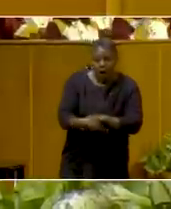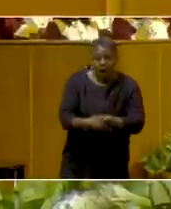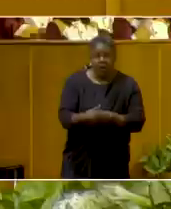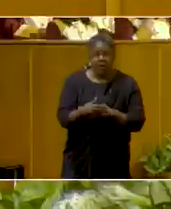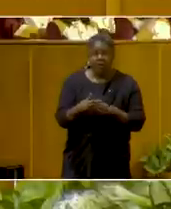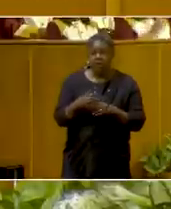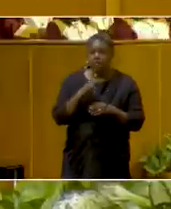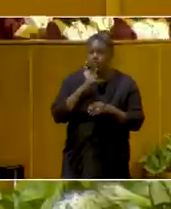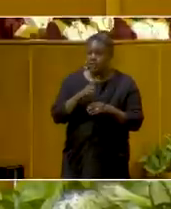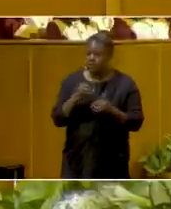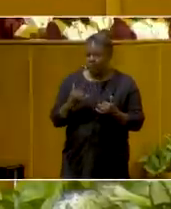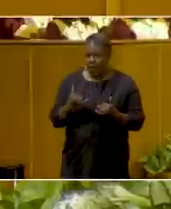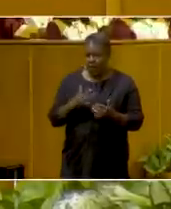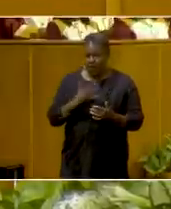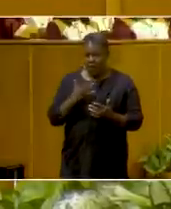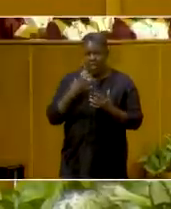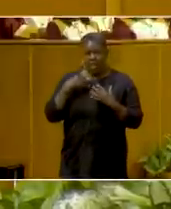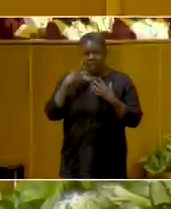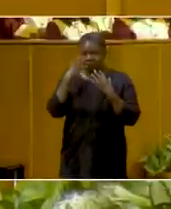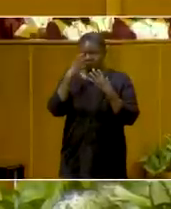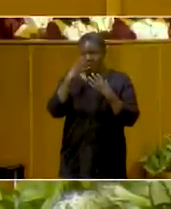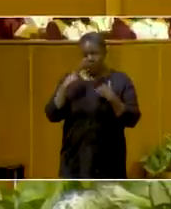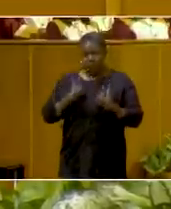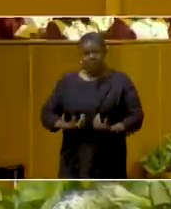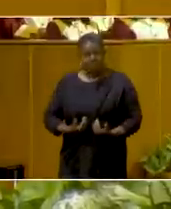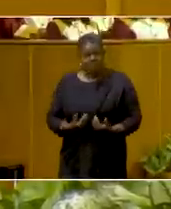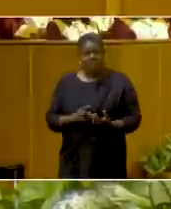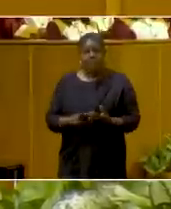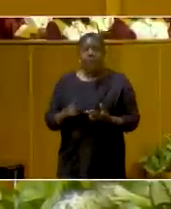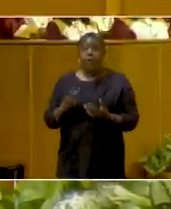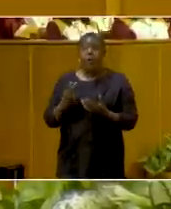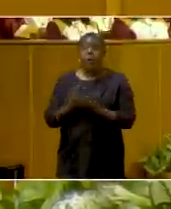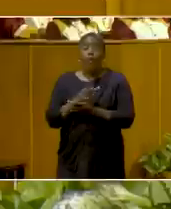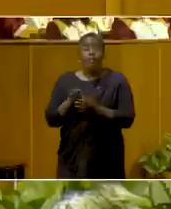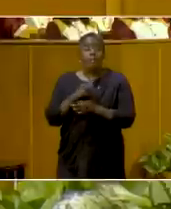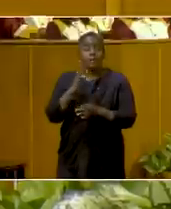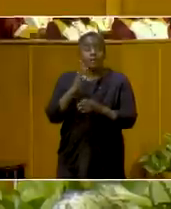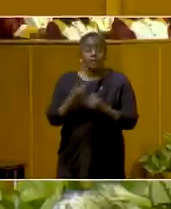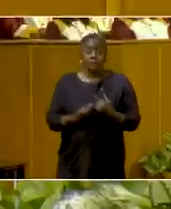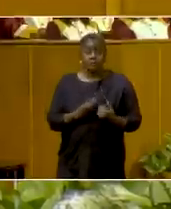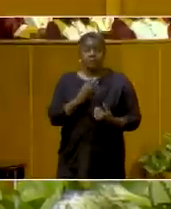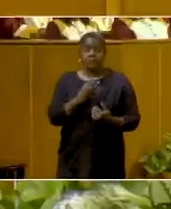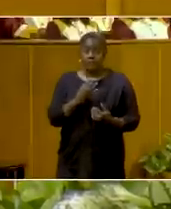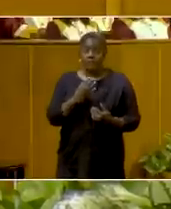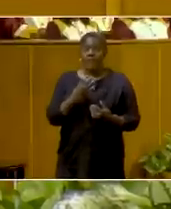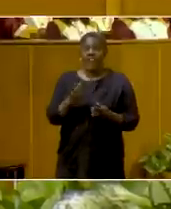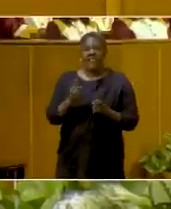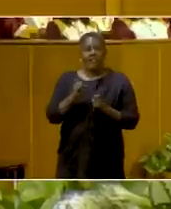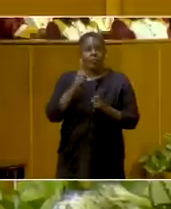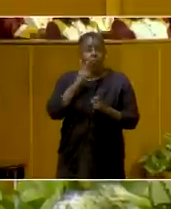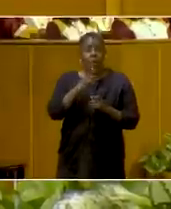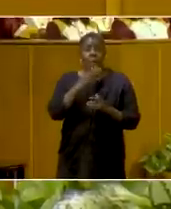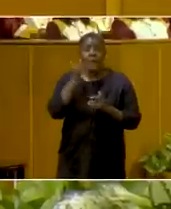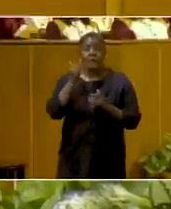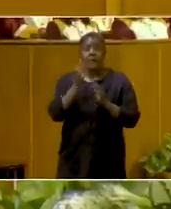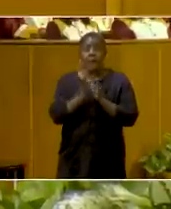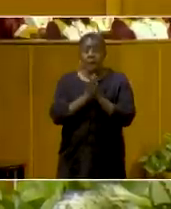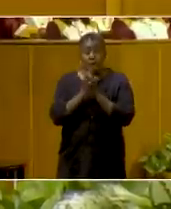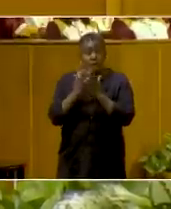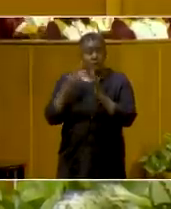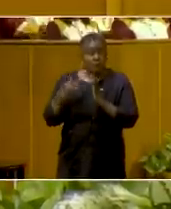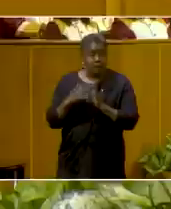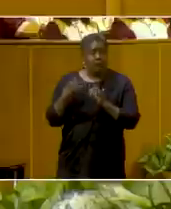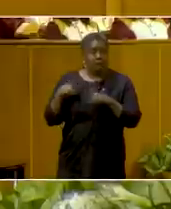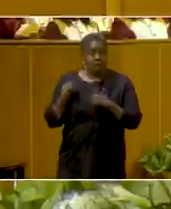tired. The Holy Spirit intervened in a major way on Tuesday, though, giving us one of the best Bible studies we've had in a